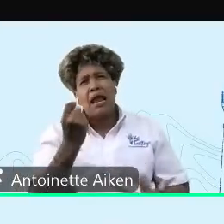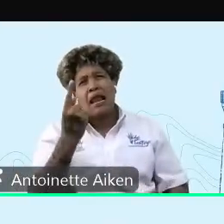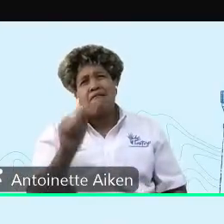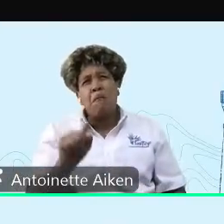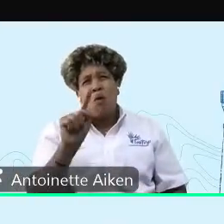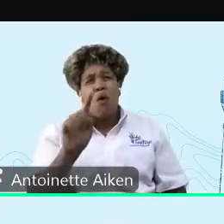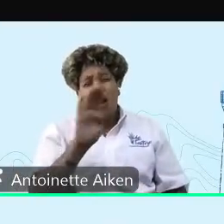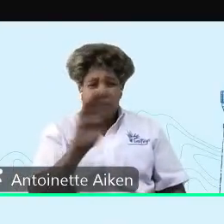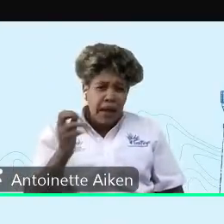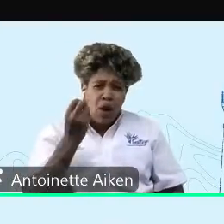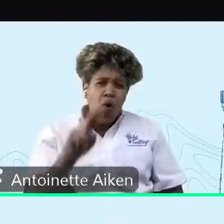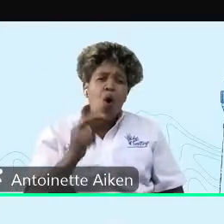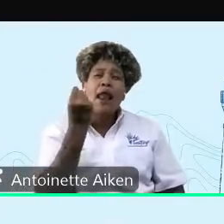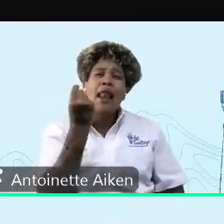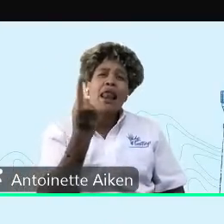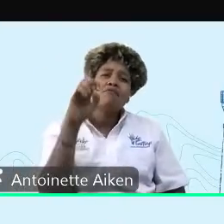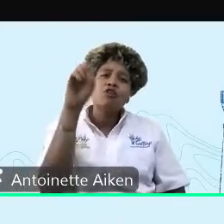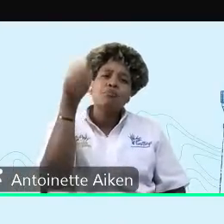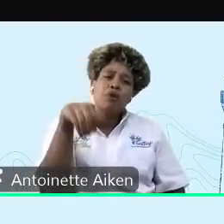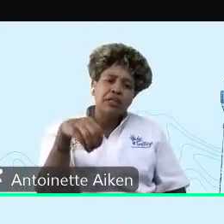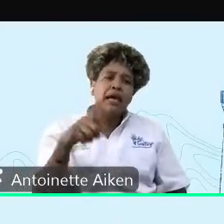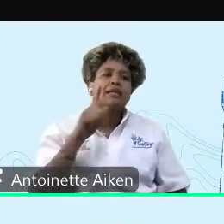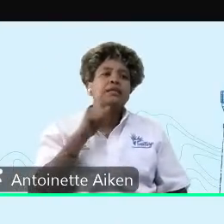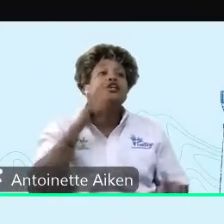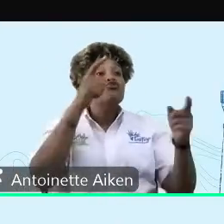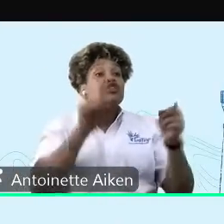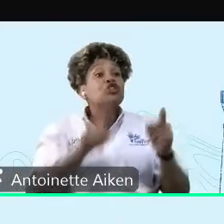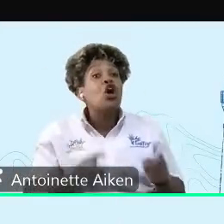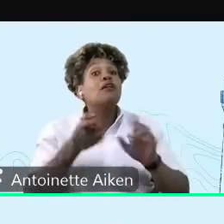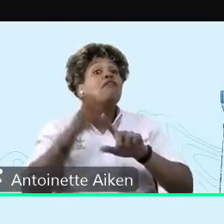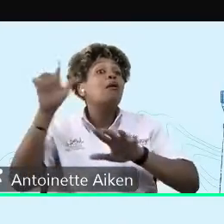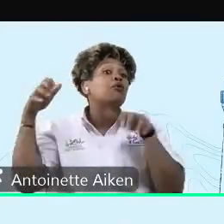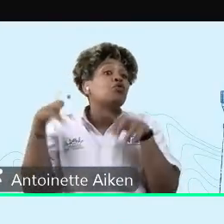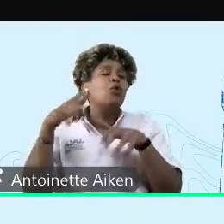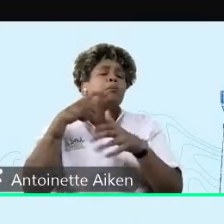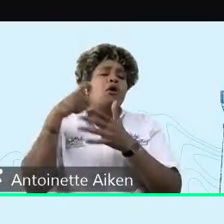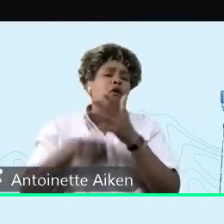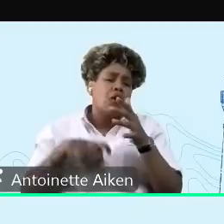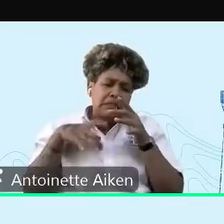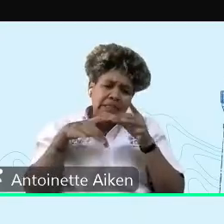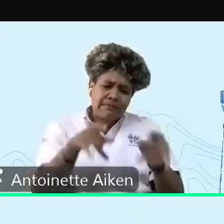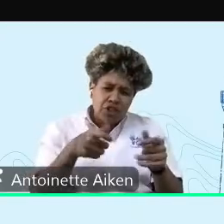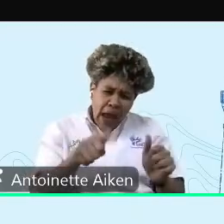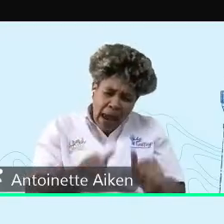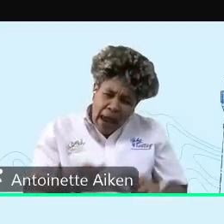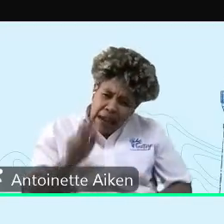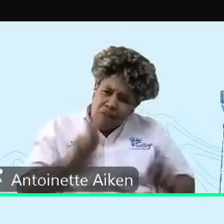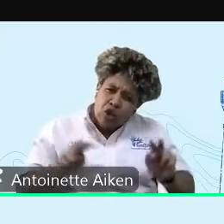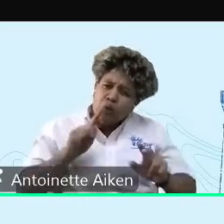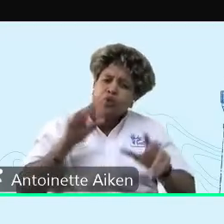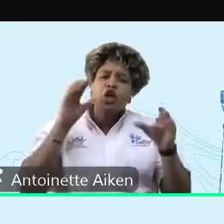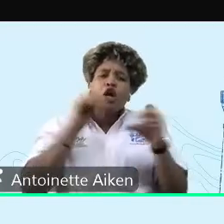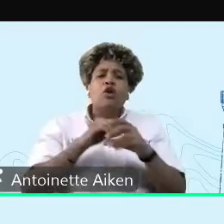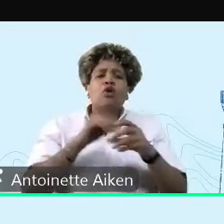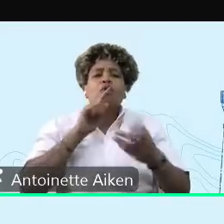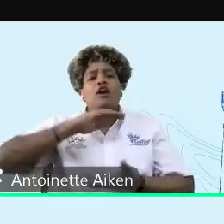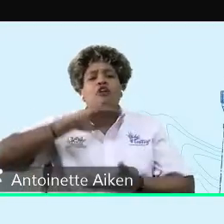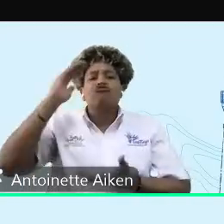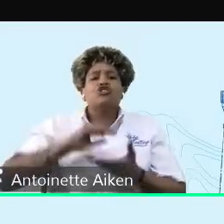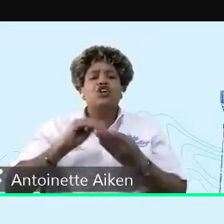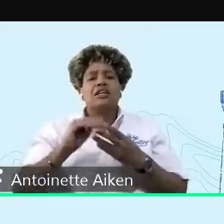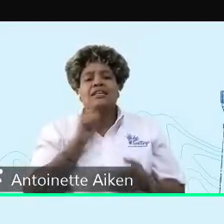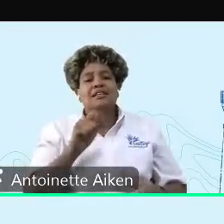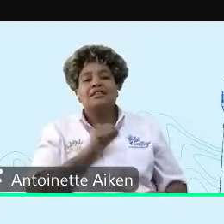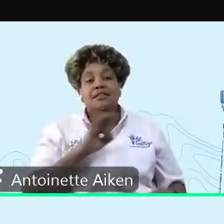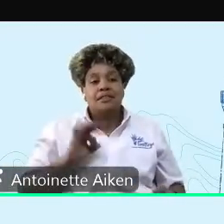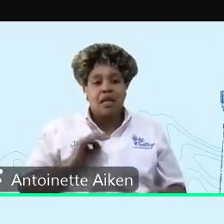11.1 billion or 11%, resulting from the group's cost efficiency efforts, which included a reduction in staff